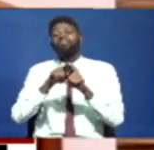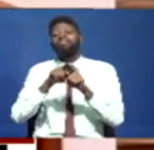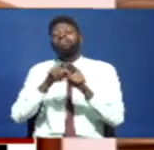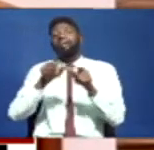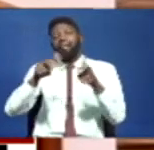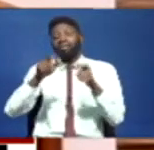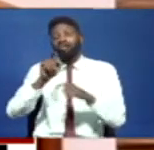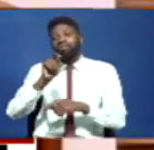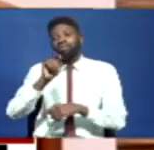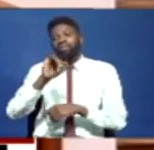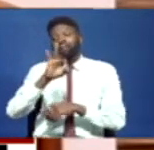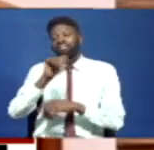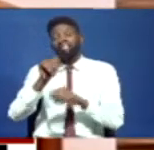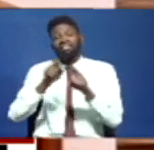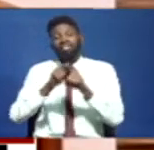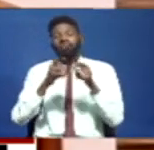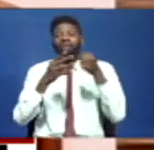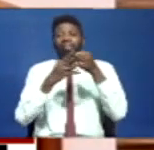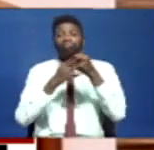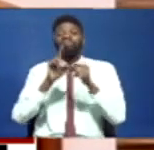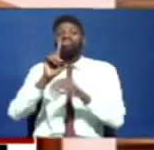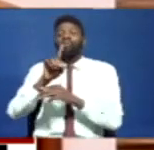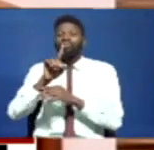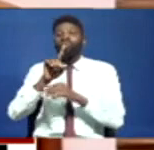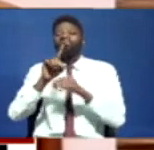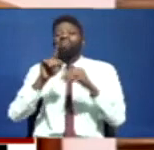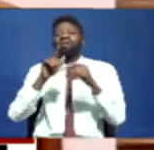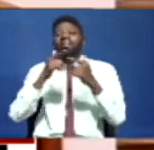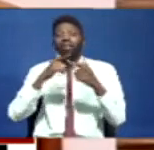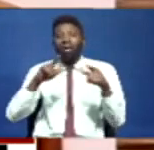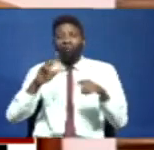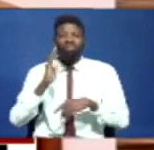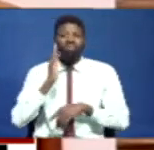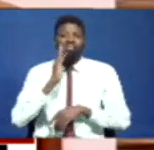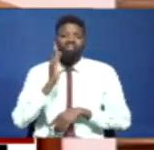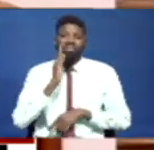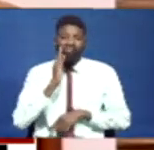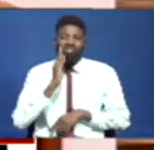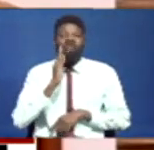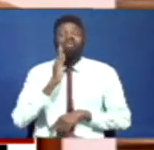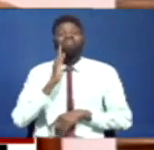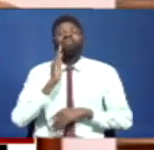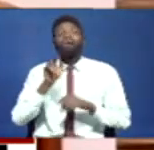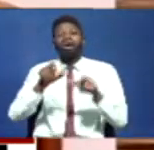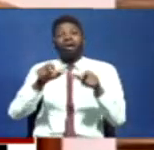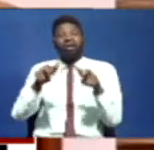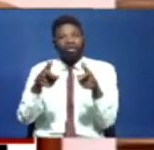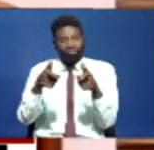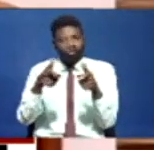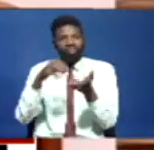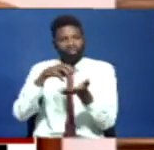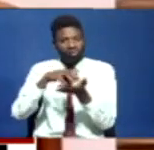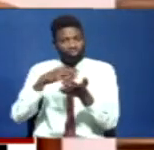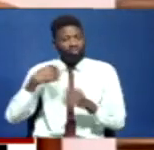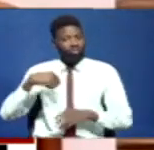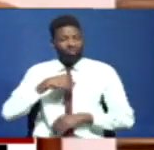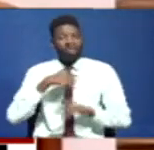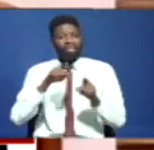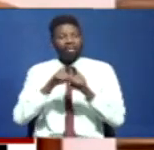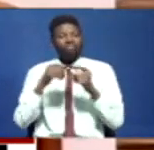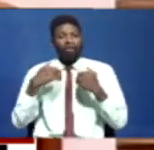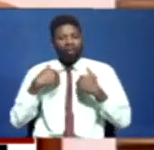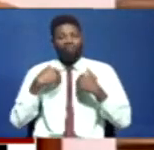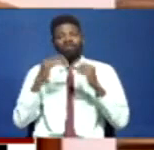stations. This, in addition to our various online platforms, including YouTube, Facebook, and